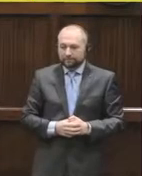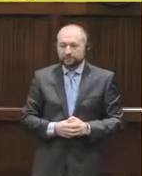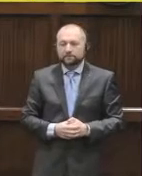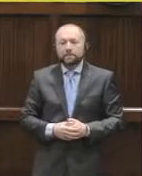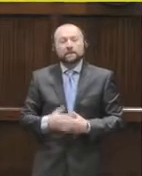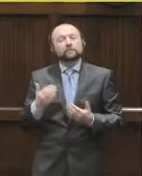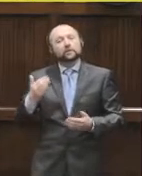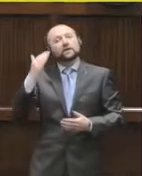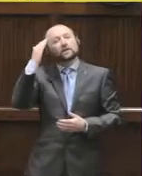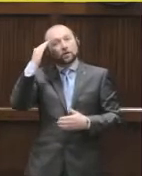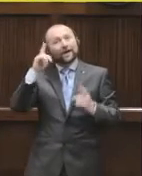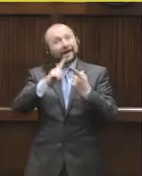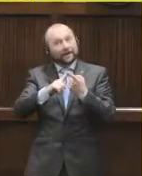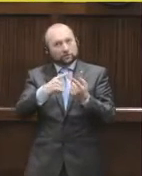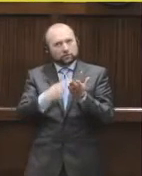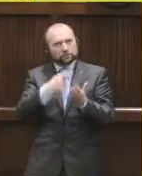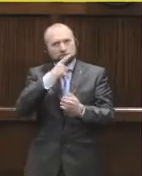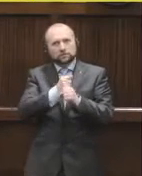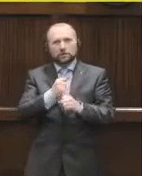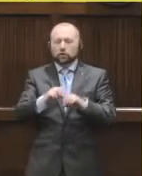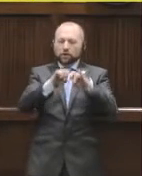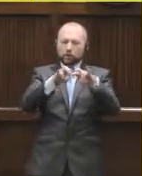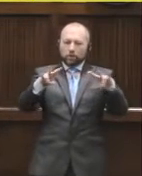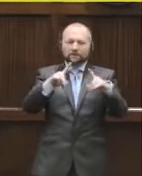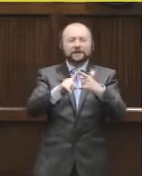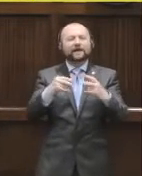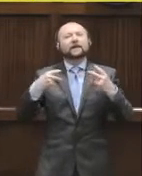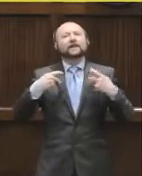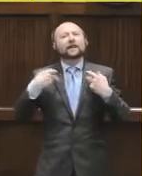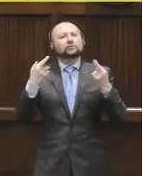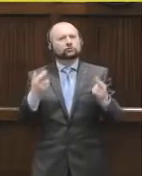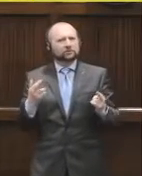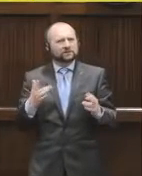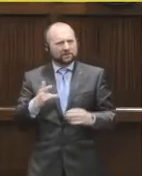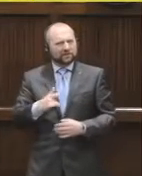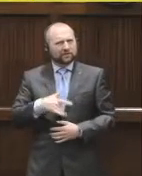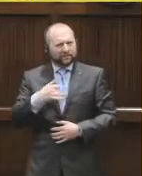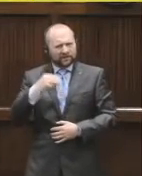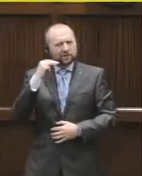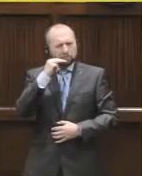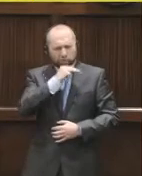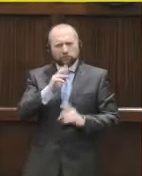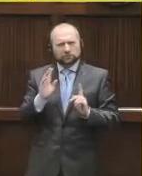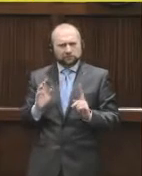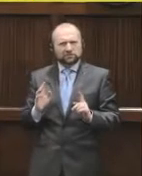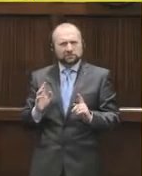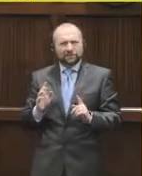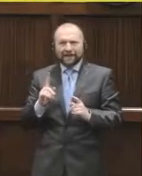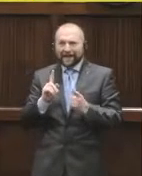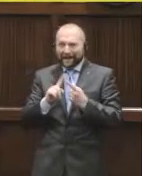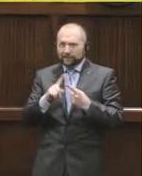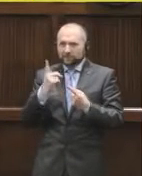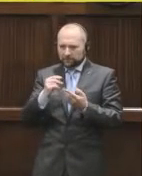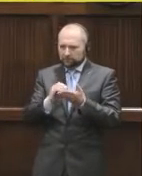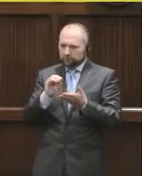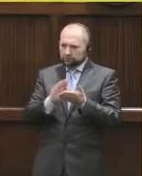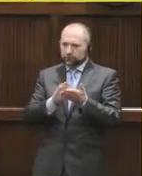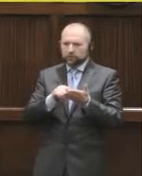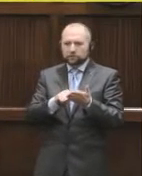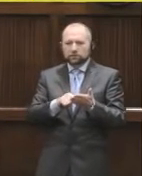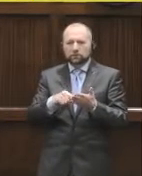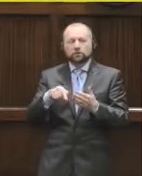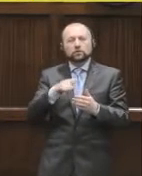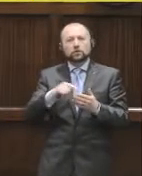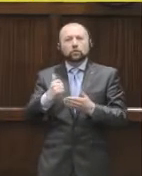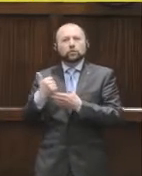are on the topic of equality and language rights, I feel it is important to mention and to record our support